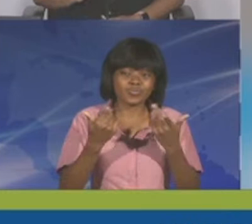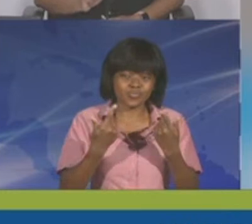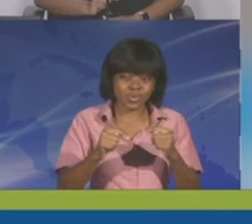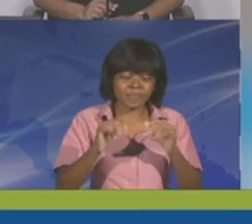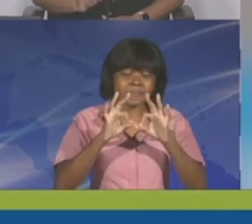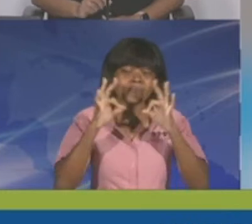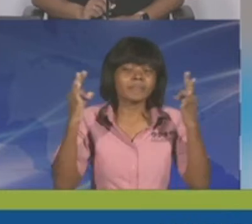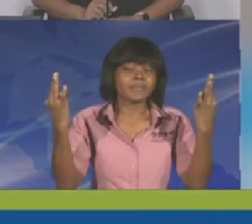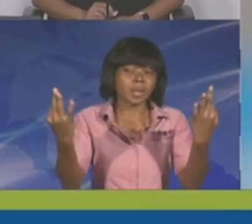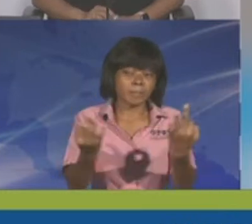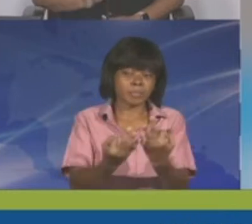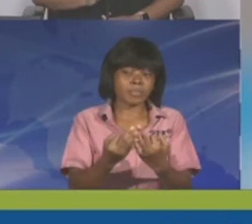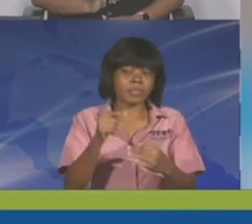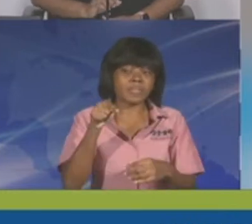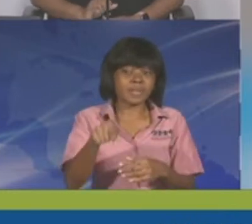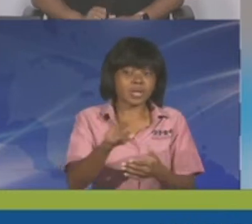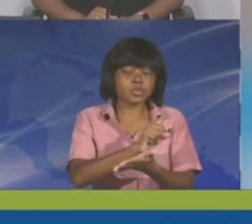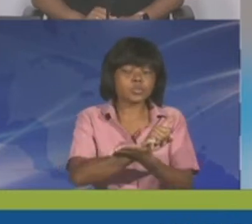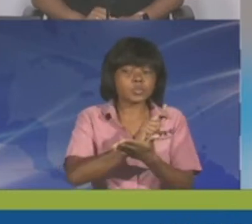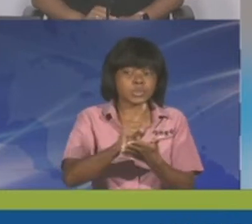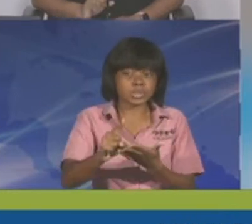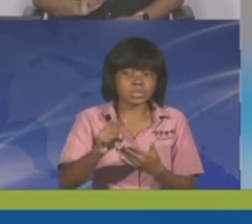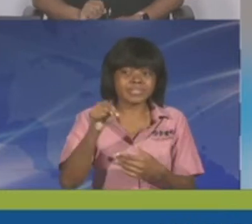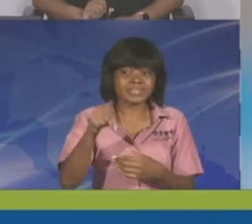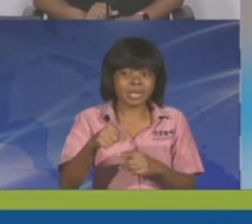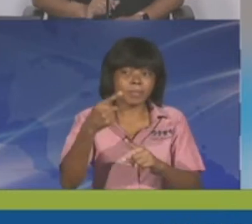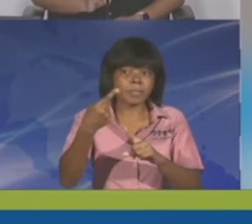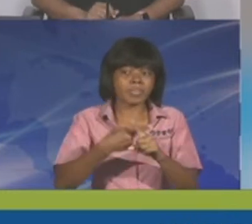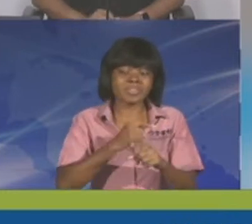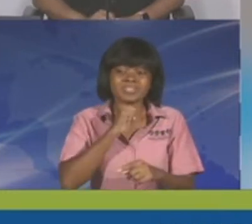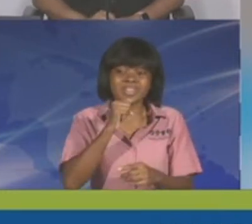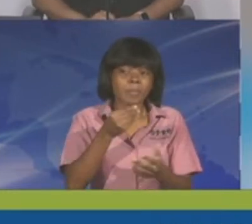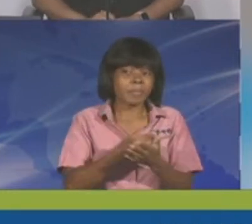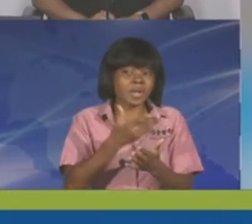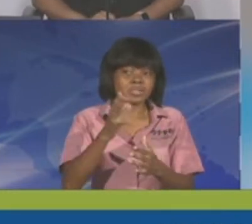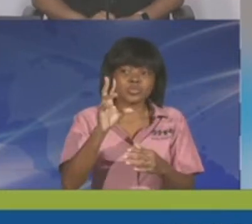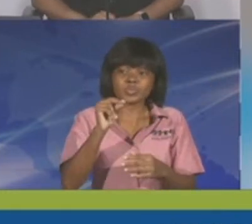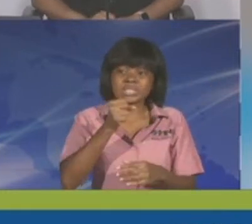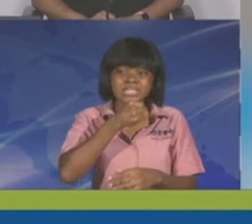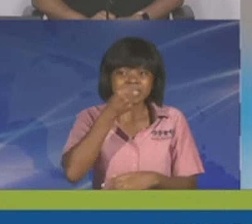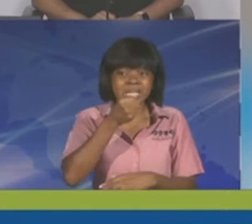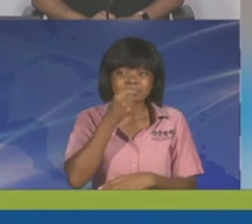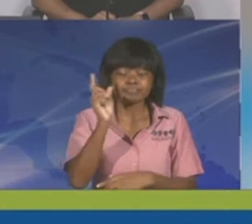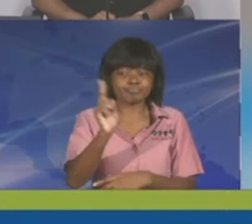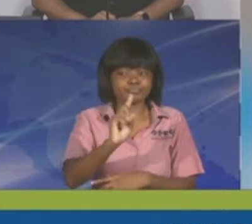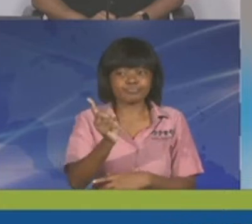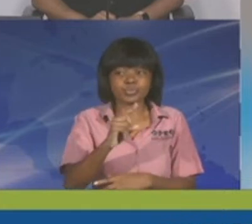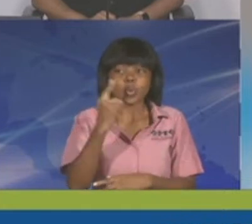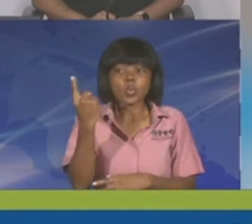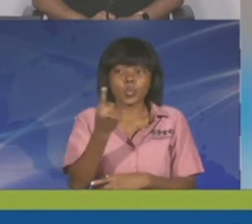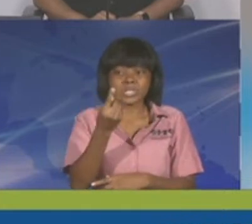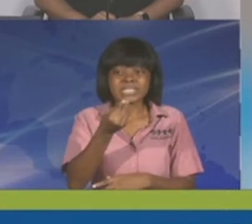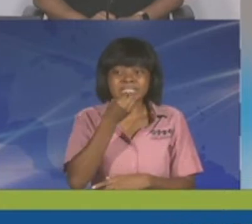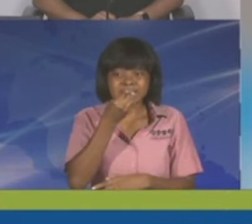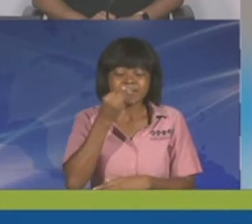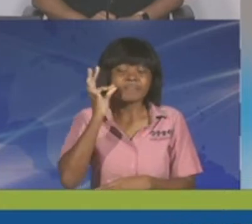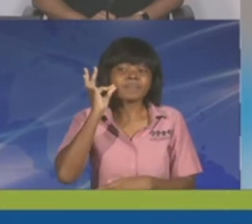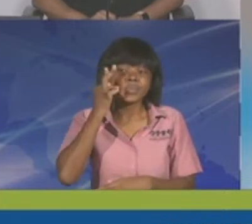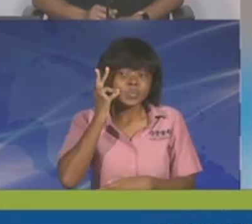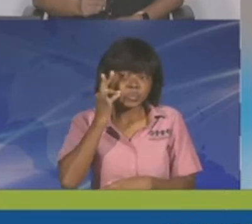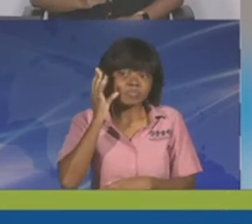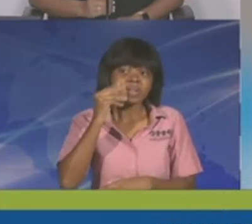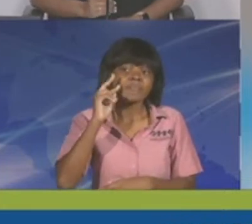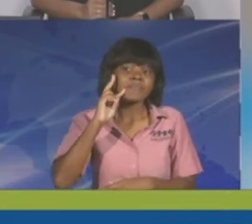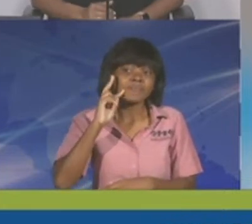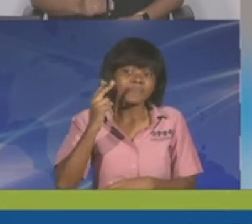kids, this week or this month, we are not buying any snacks that are packaged. Our snacks are going to be our fresh fruits and vegetables. You can do it as a workplace